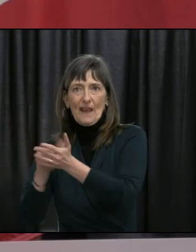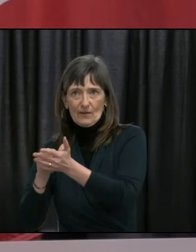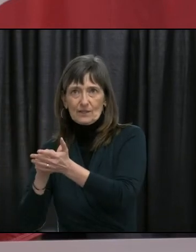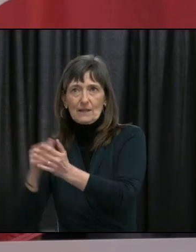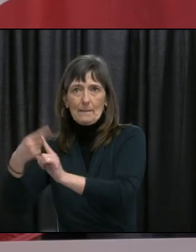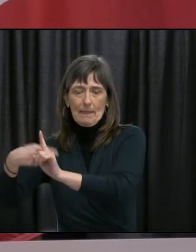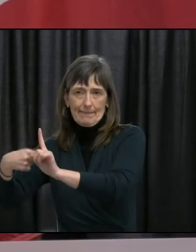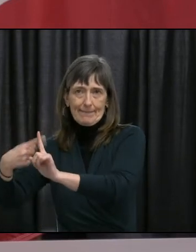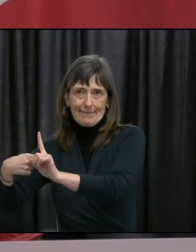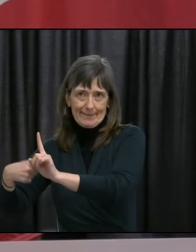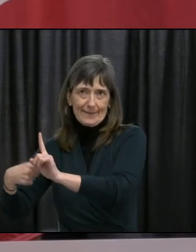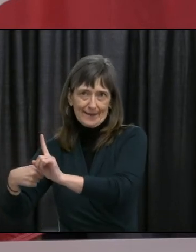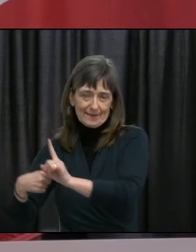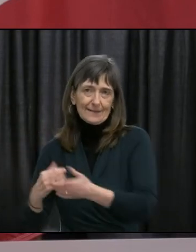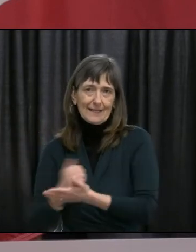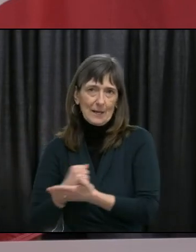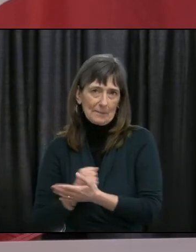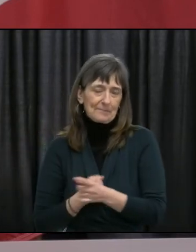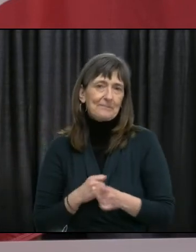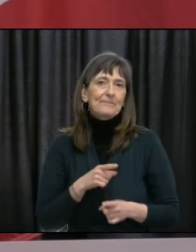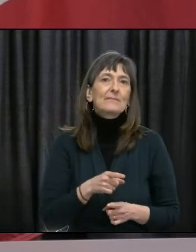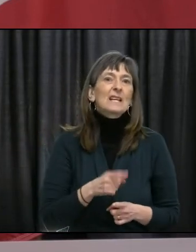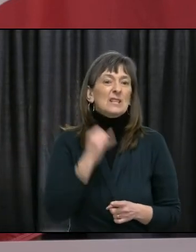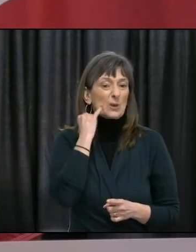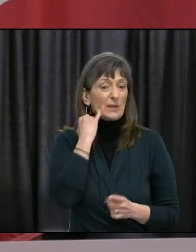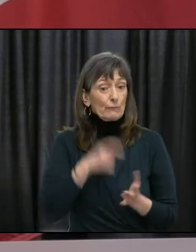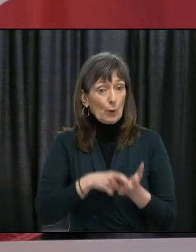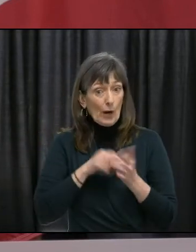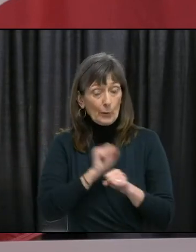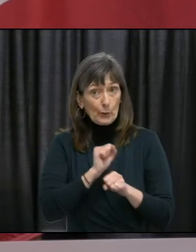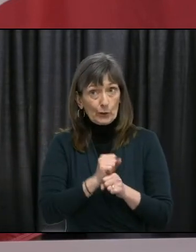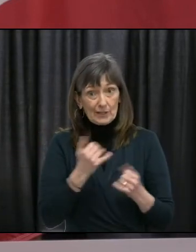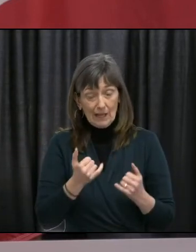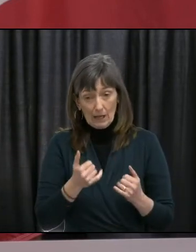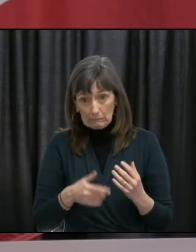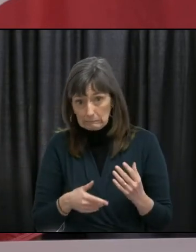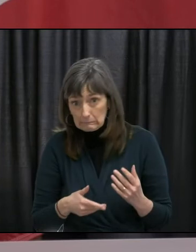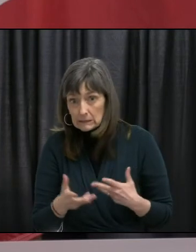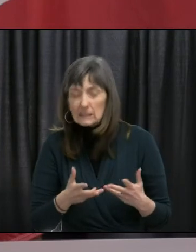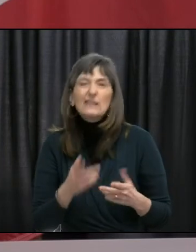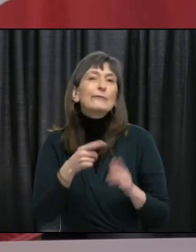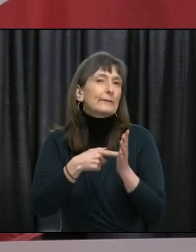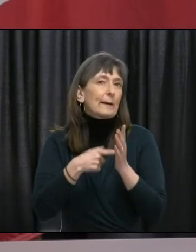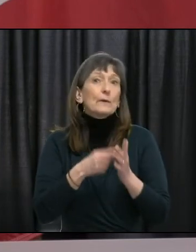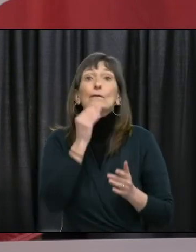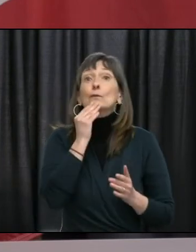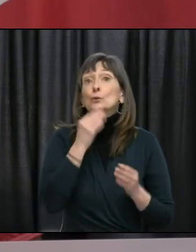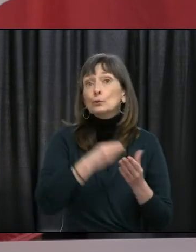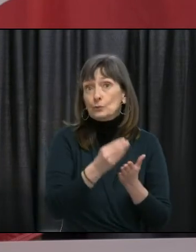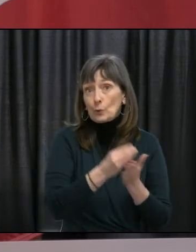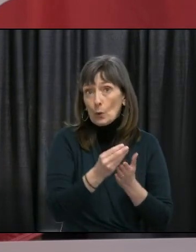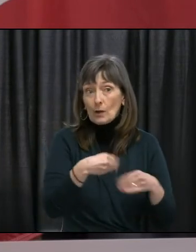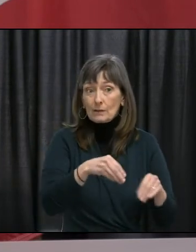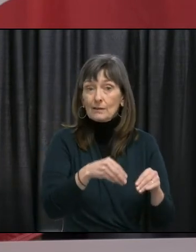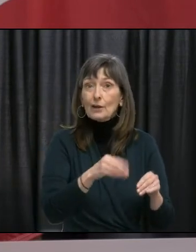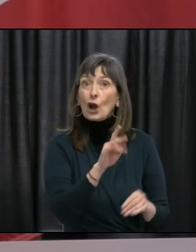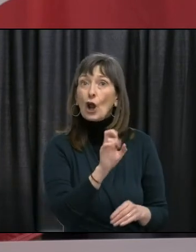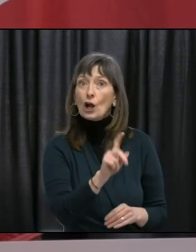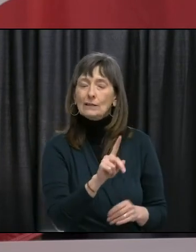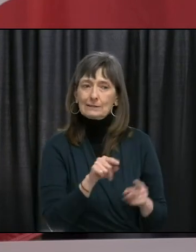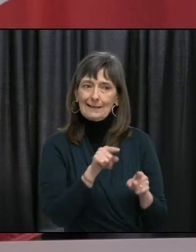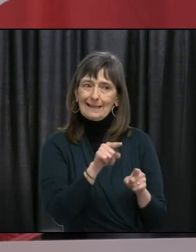details. And if we're going to really offer something to those essential workers, and this would include some of our food store workers as well. So there's still some